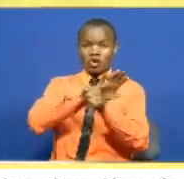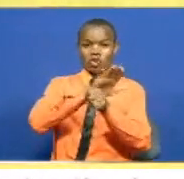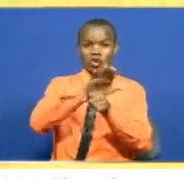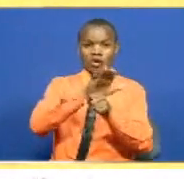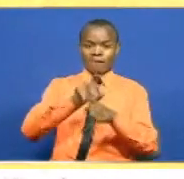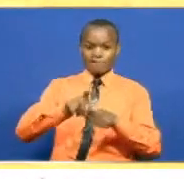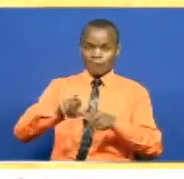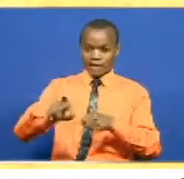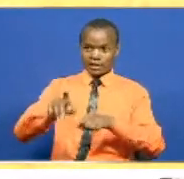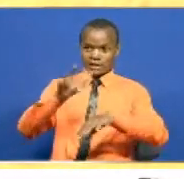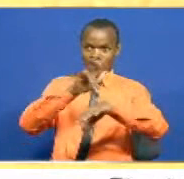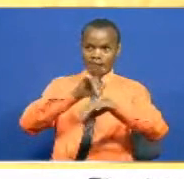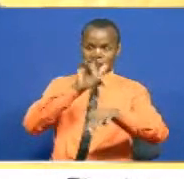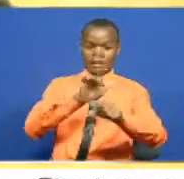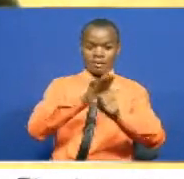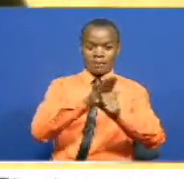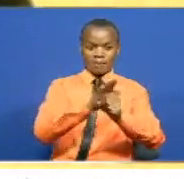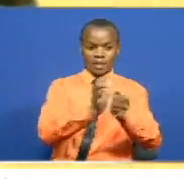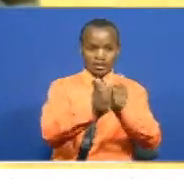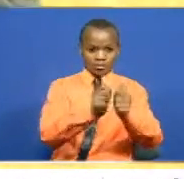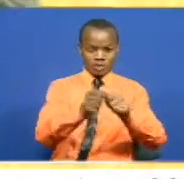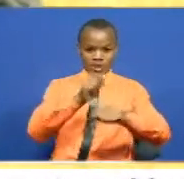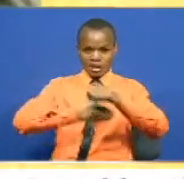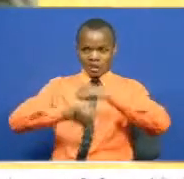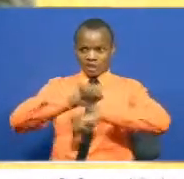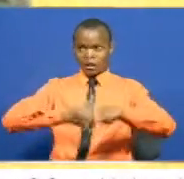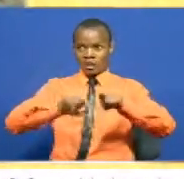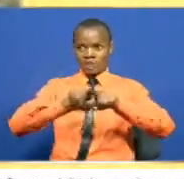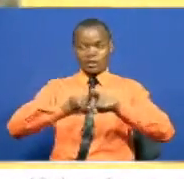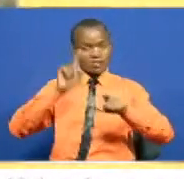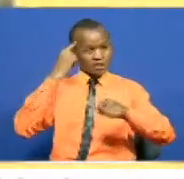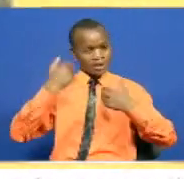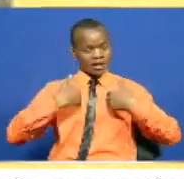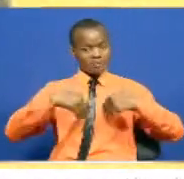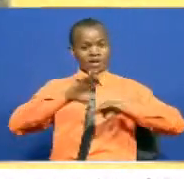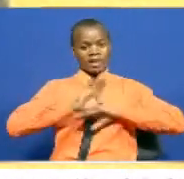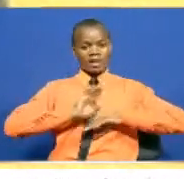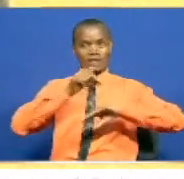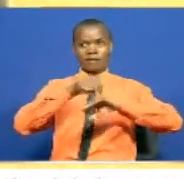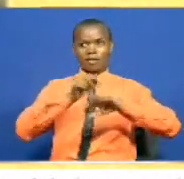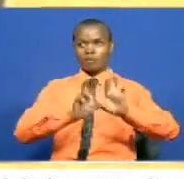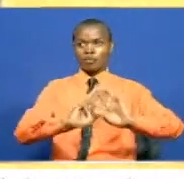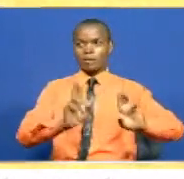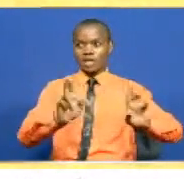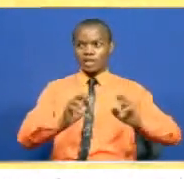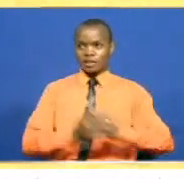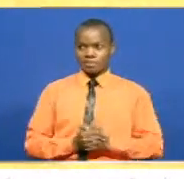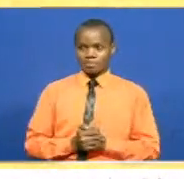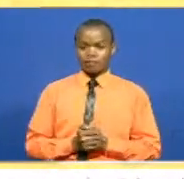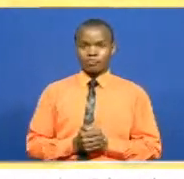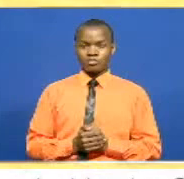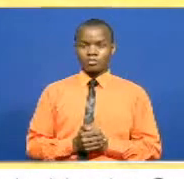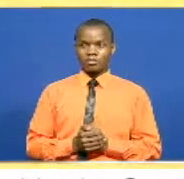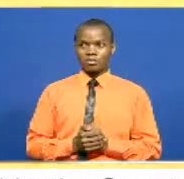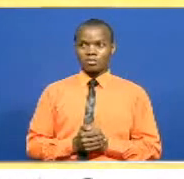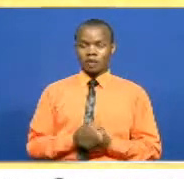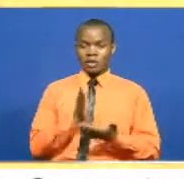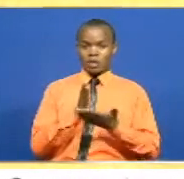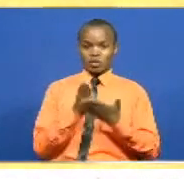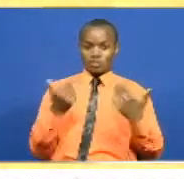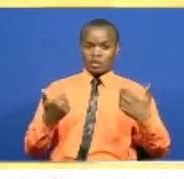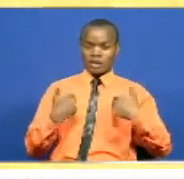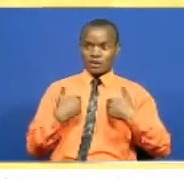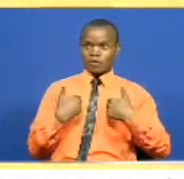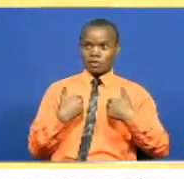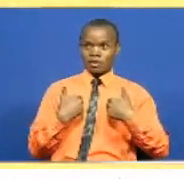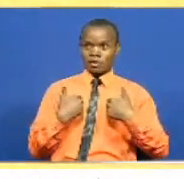has affected so many sporting activities, and do you think you have adequate time to prepare for these? Yeah, we really have, because for us being here